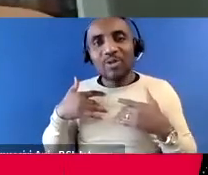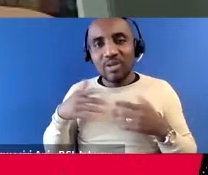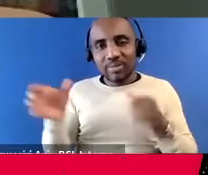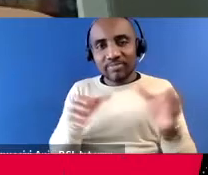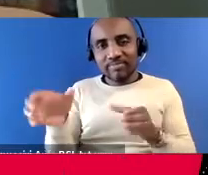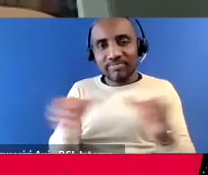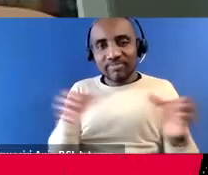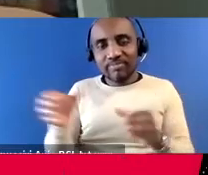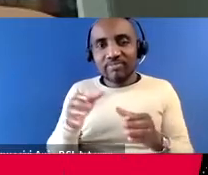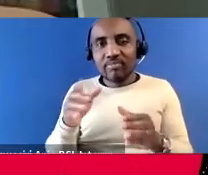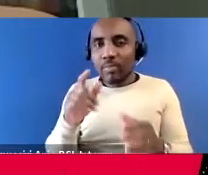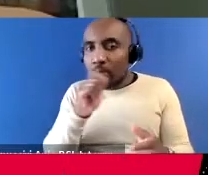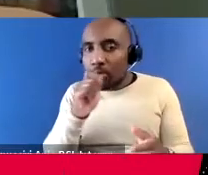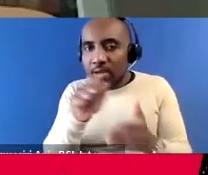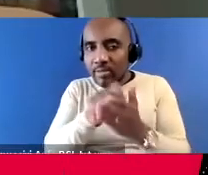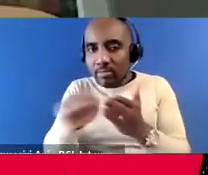newspapers,